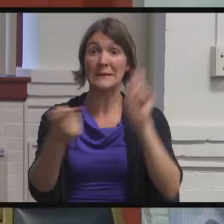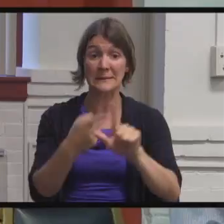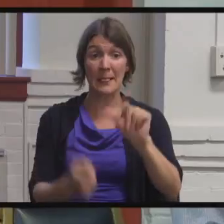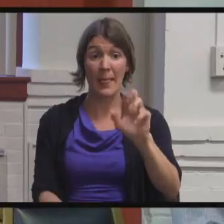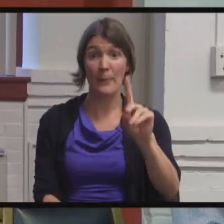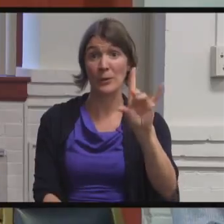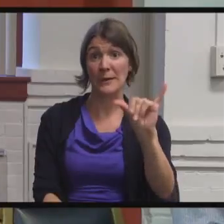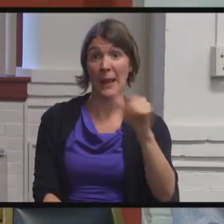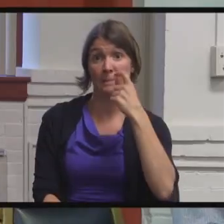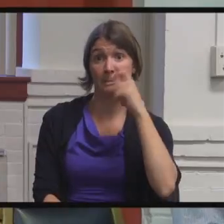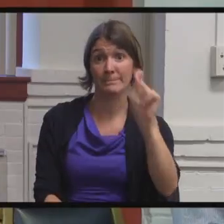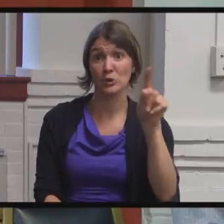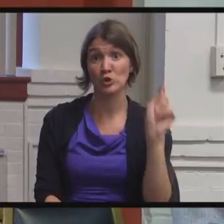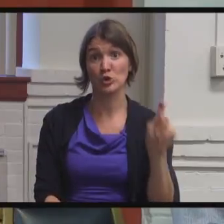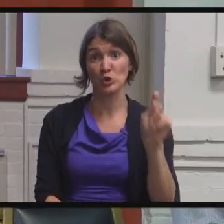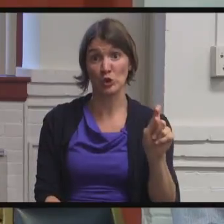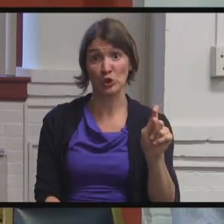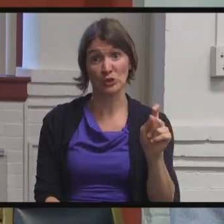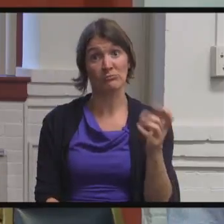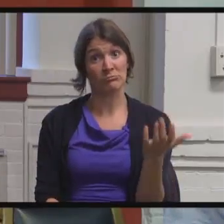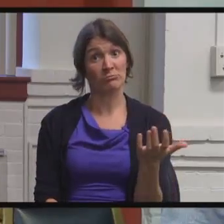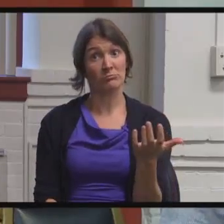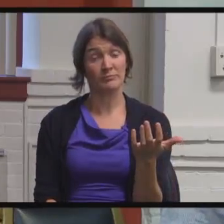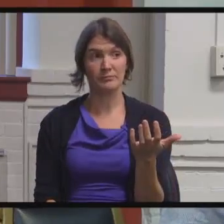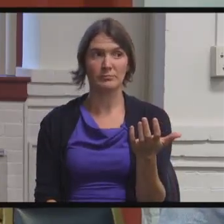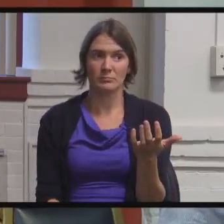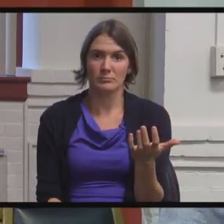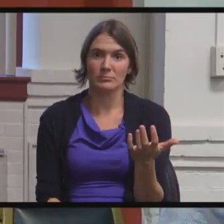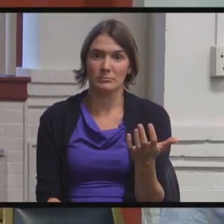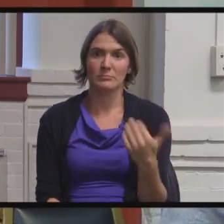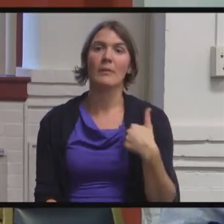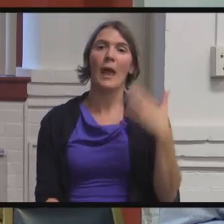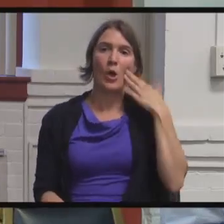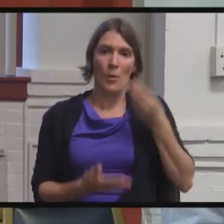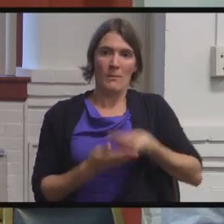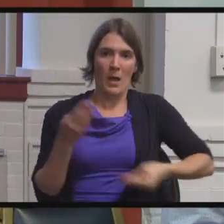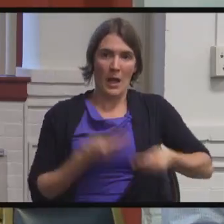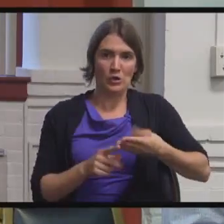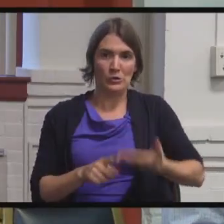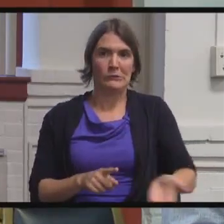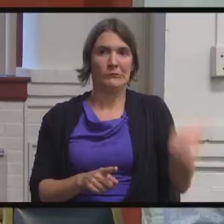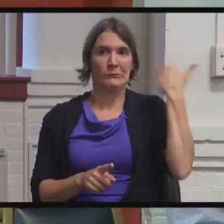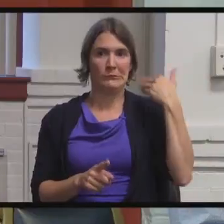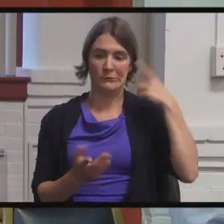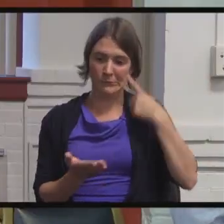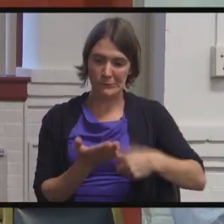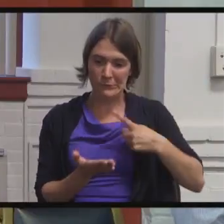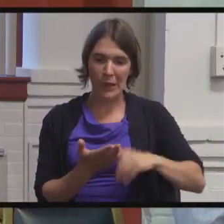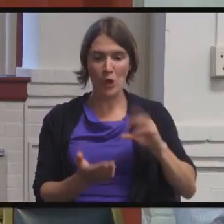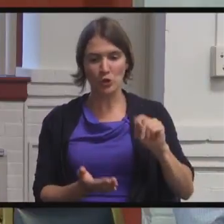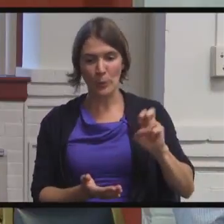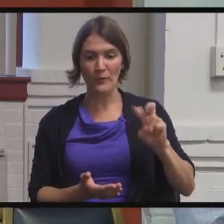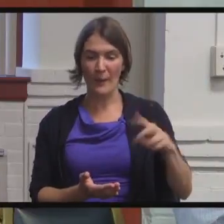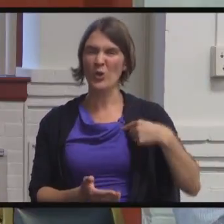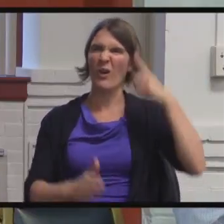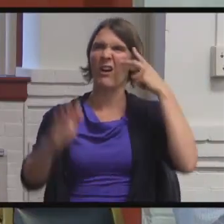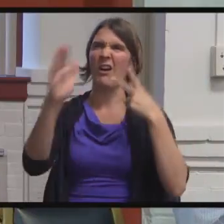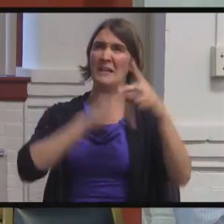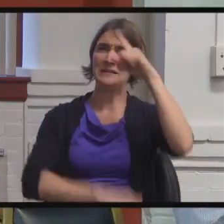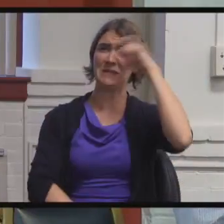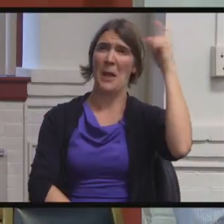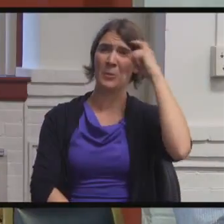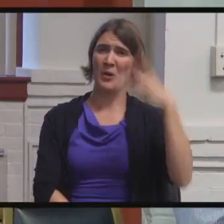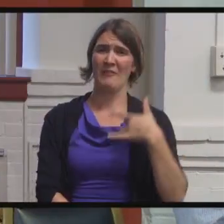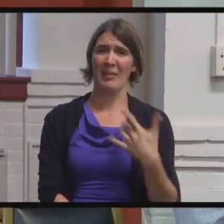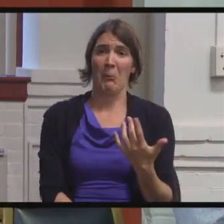Day. And I think that when you go, it's hard when you're starting your budget process in October and November to, you